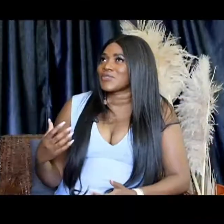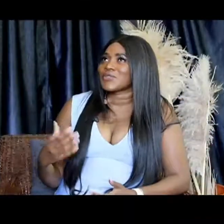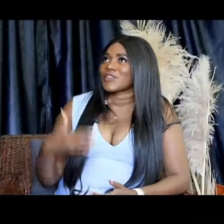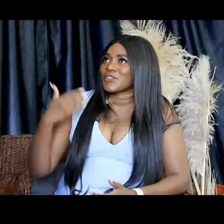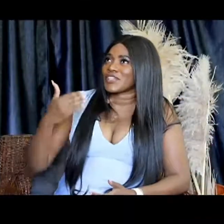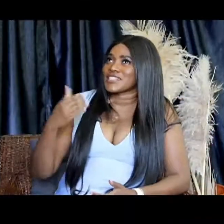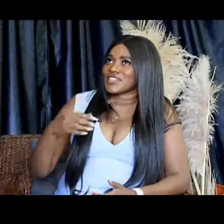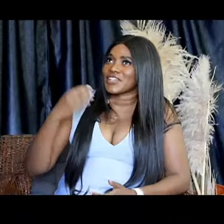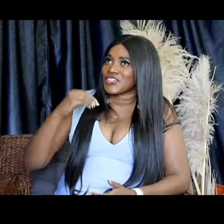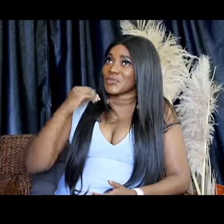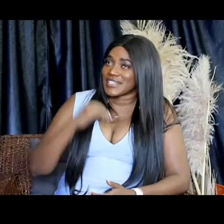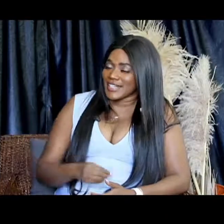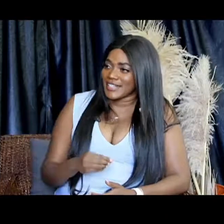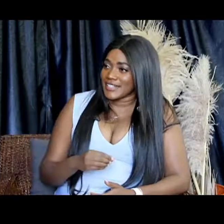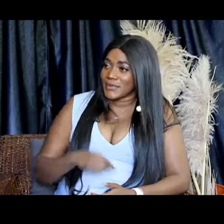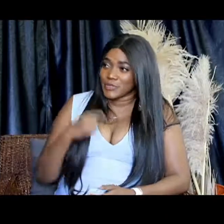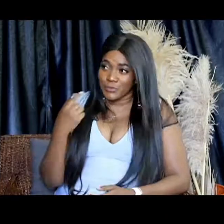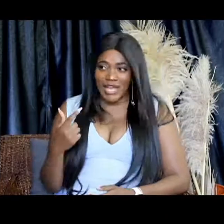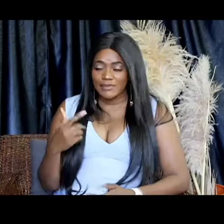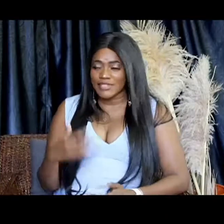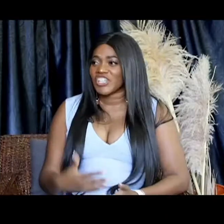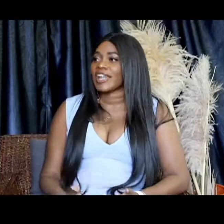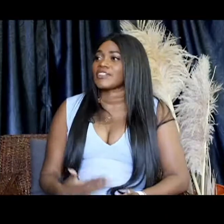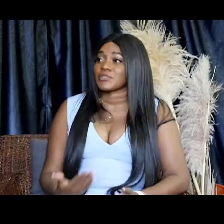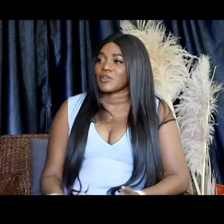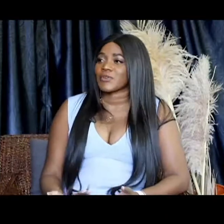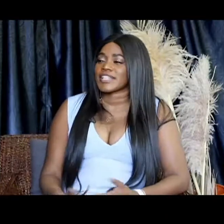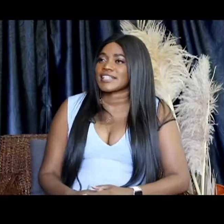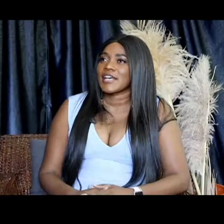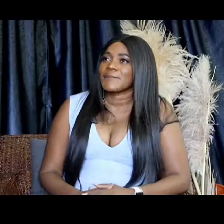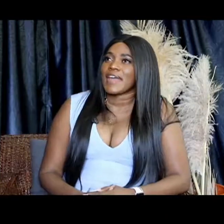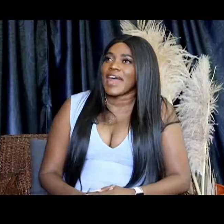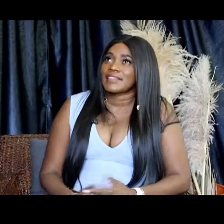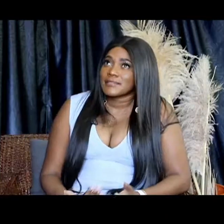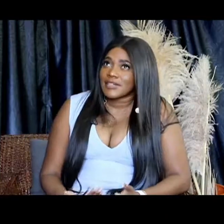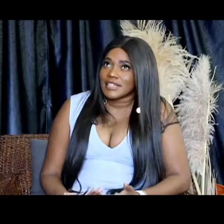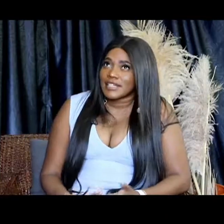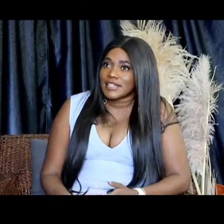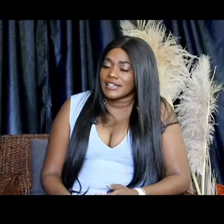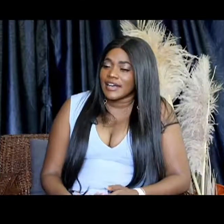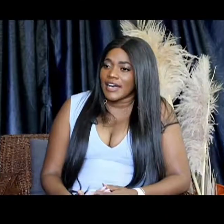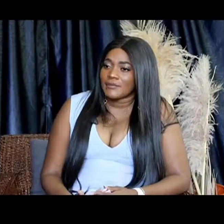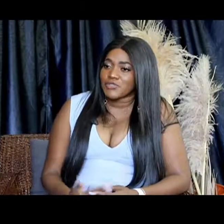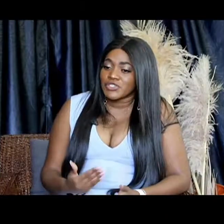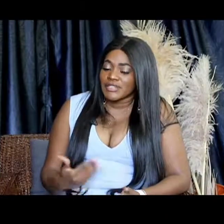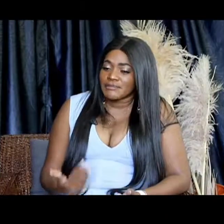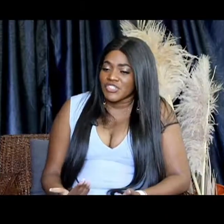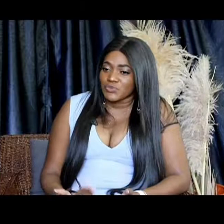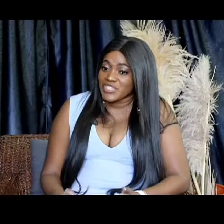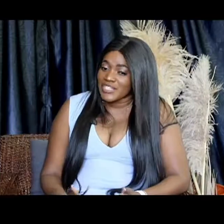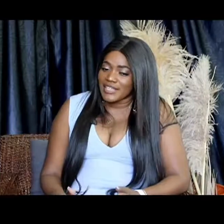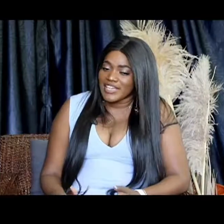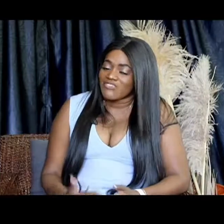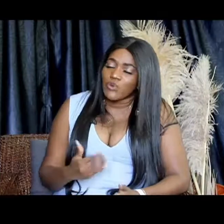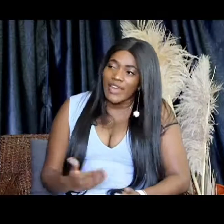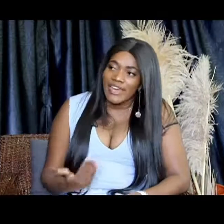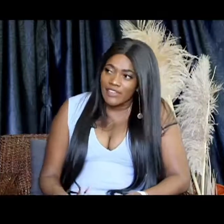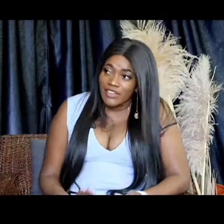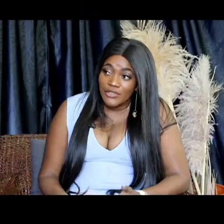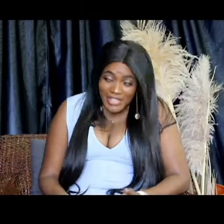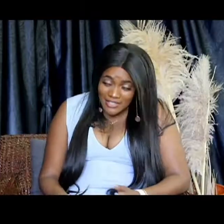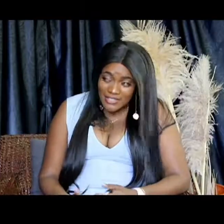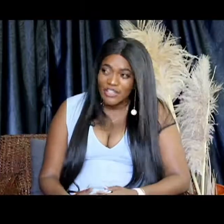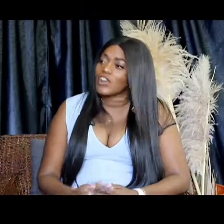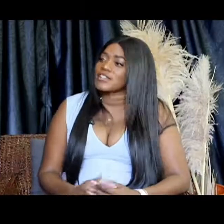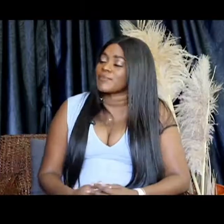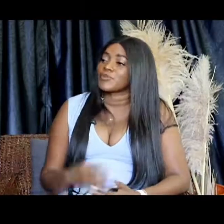like to rather not necessarily show what exactly it is, but to perhaps shed light on the process. And this particular dream and ambition was taking forever.